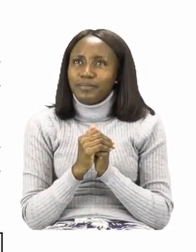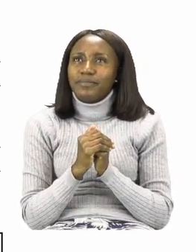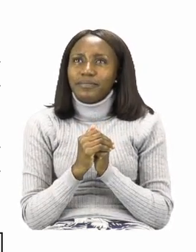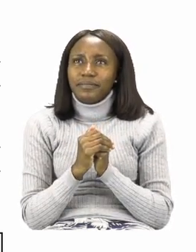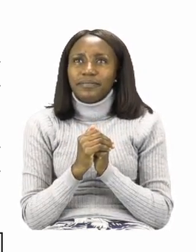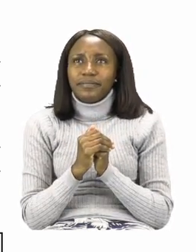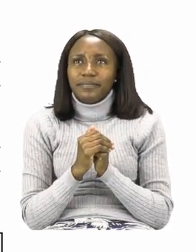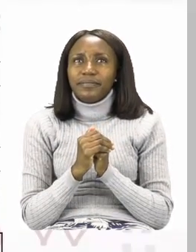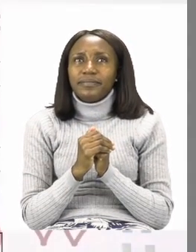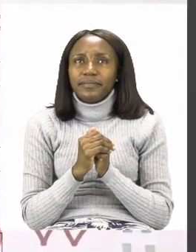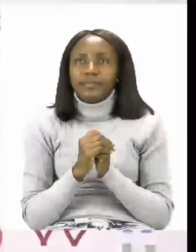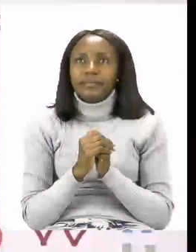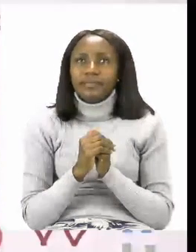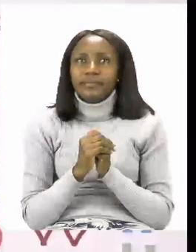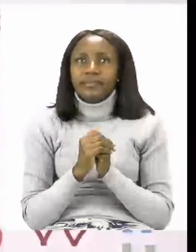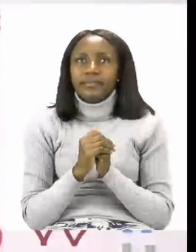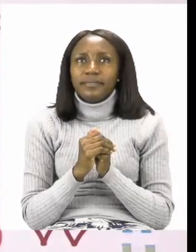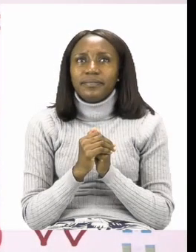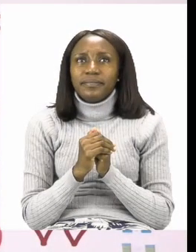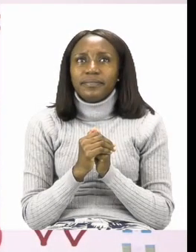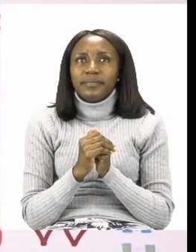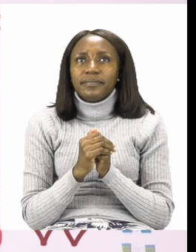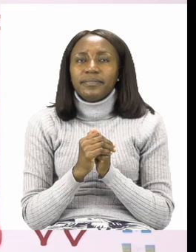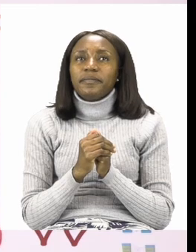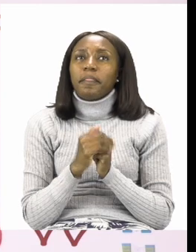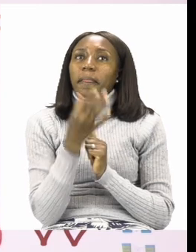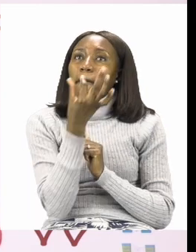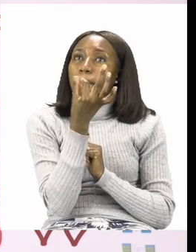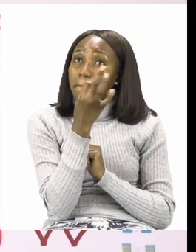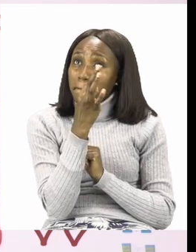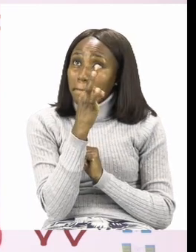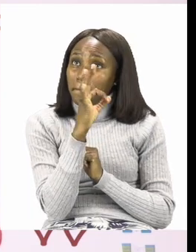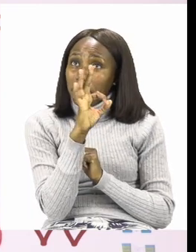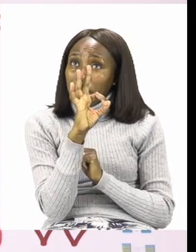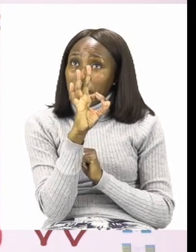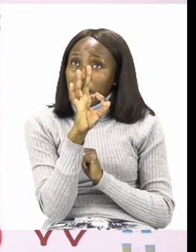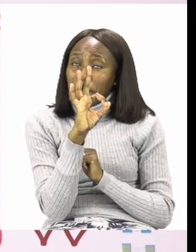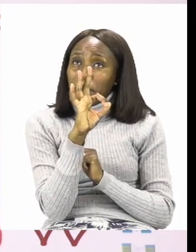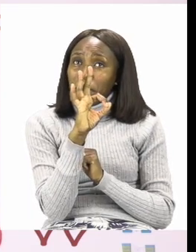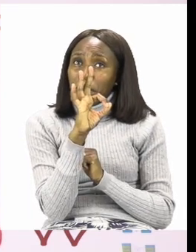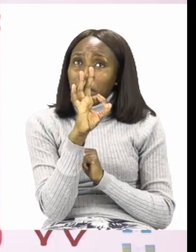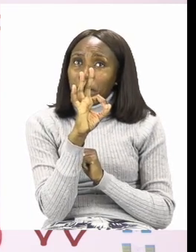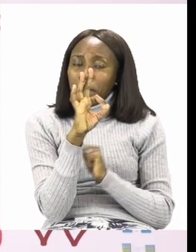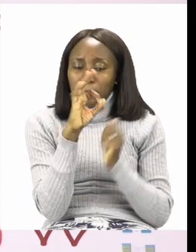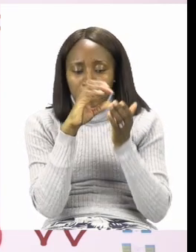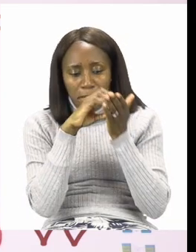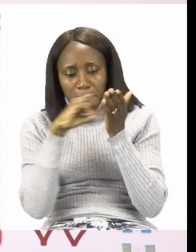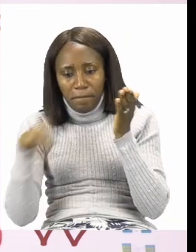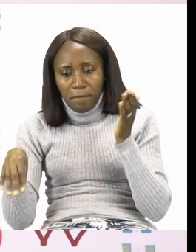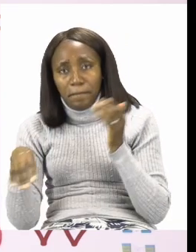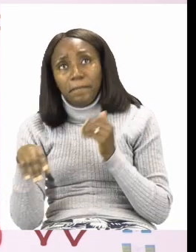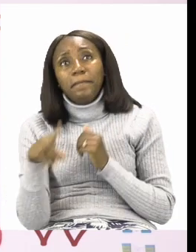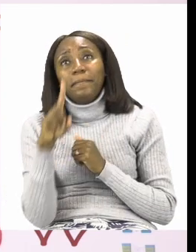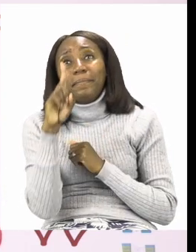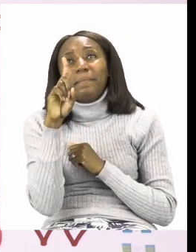to the board. Let's see. If we take number 9 and we have